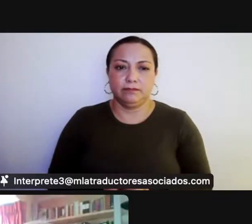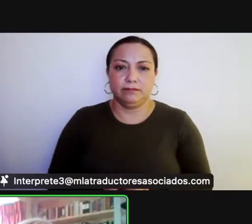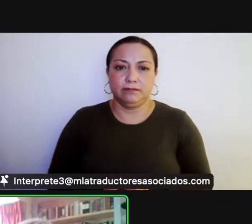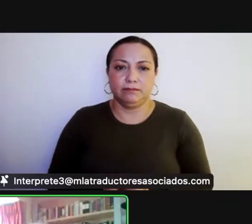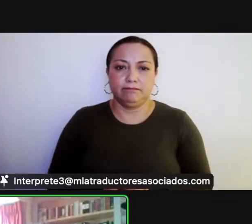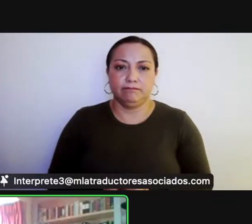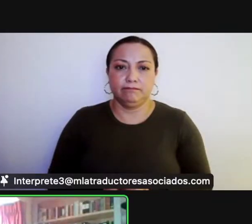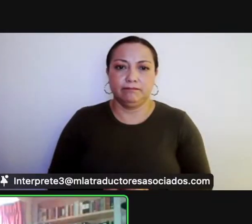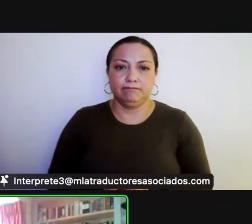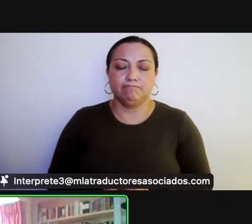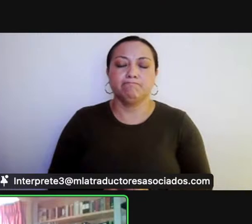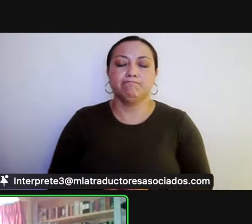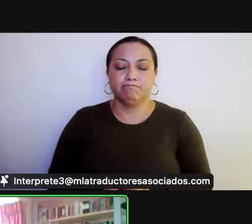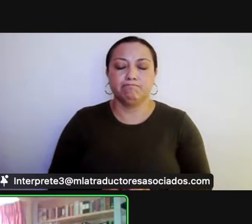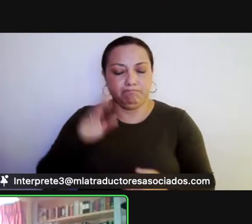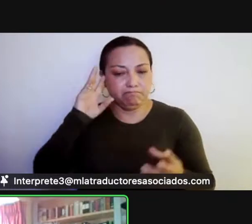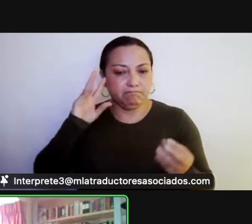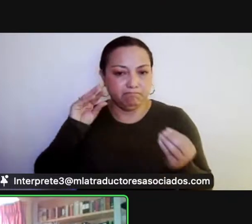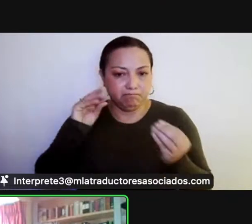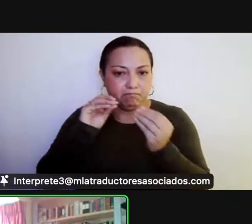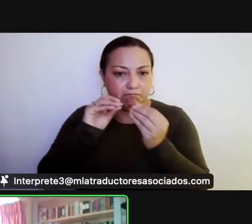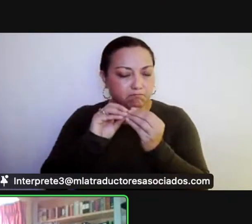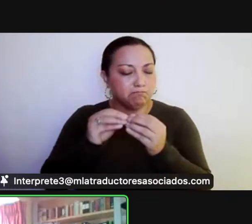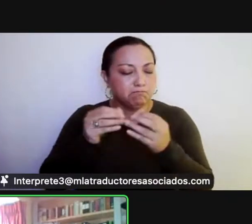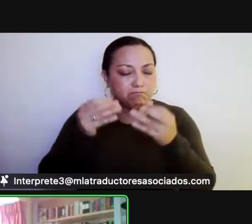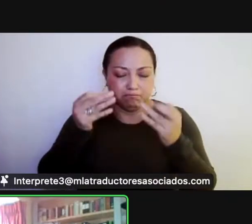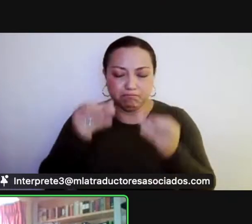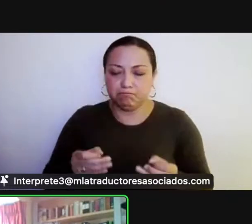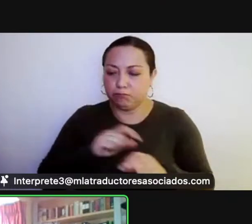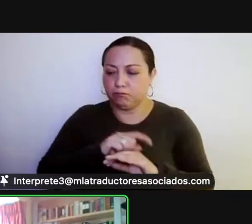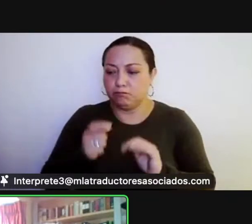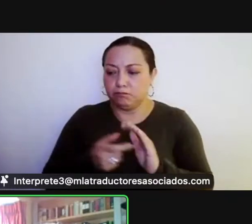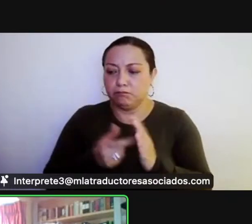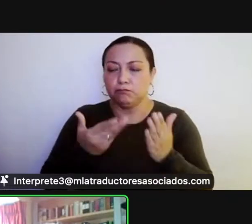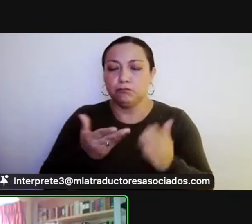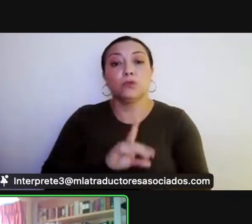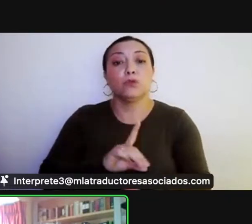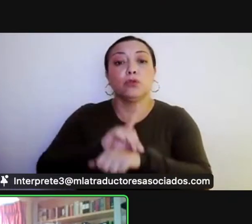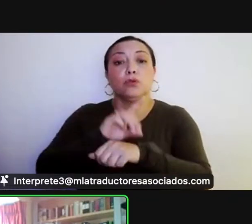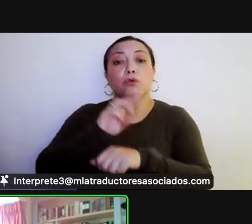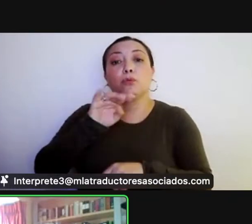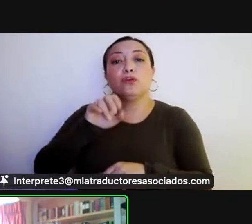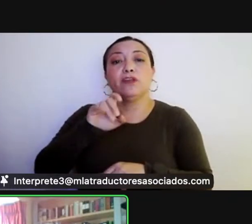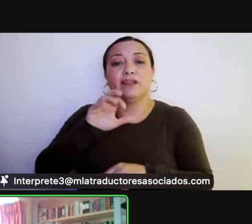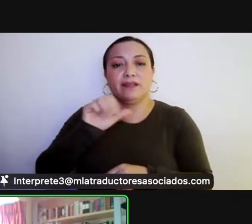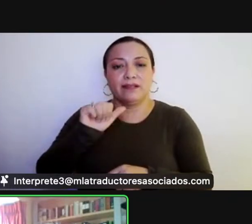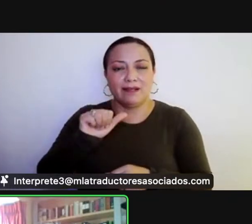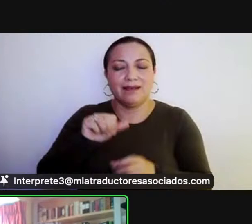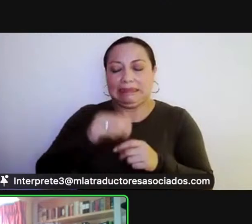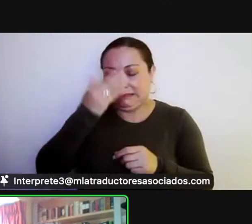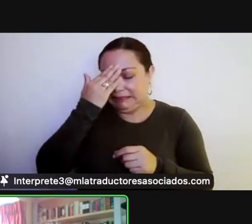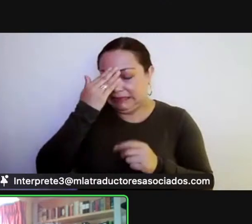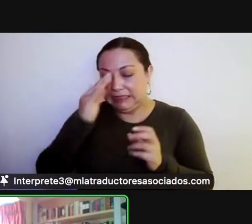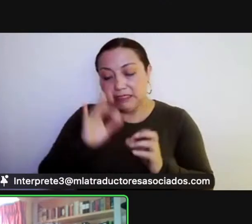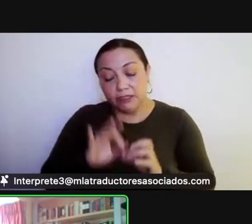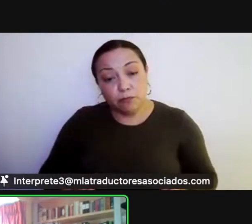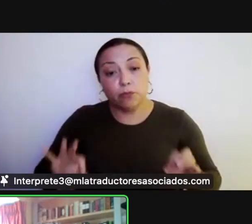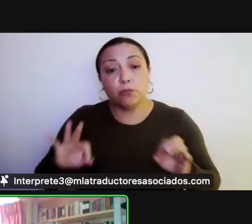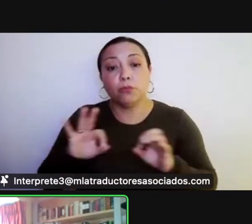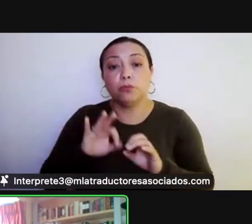Coincido plenamente con el doctor Mujica respecto de la relevancia de estos datos,